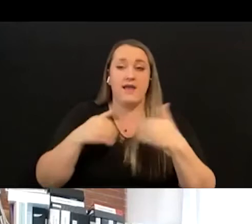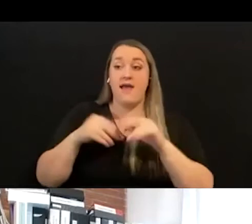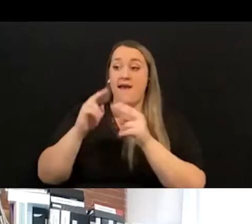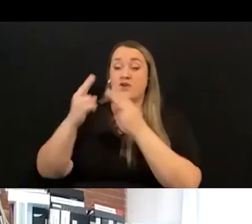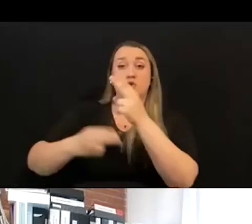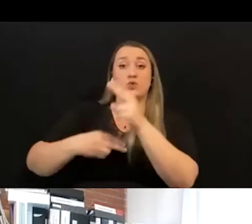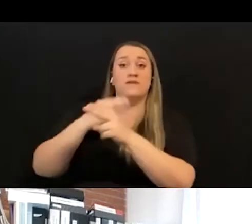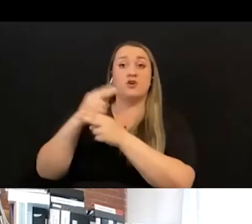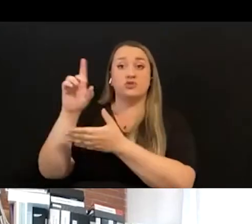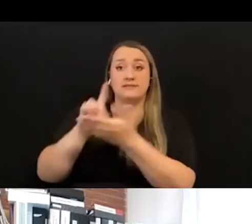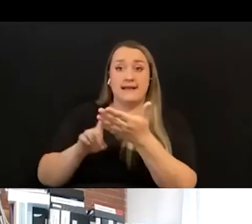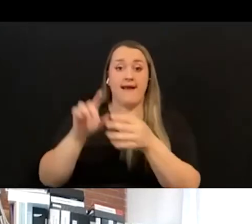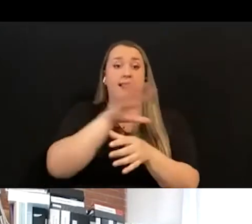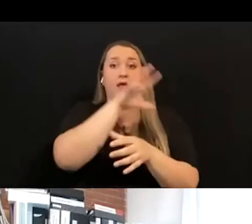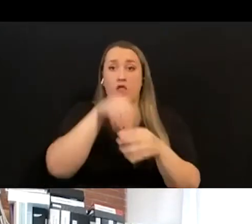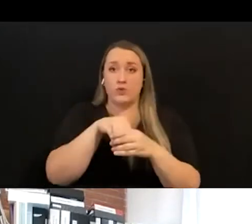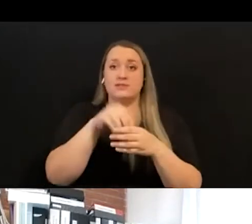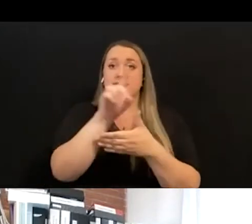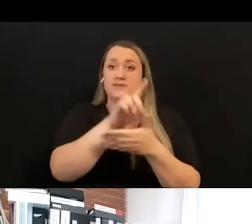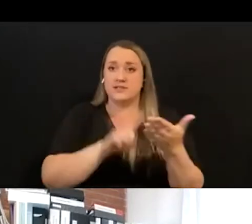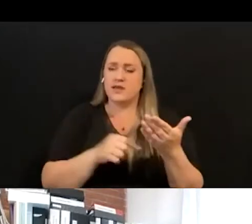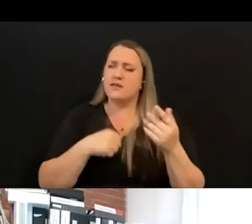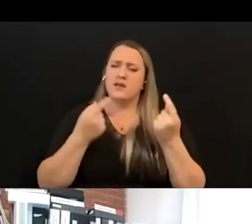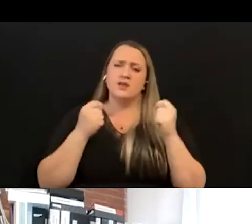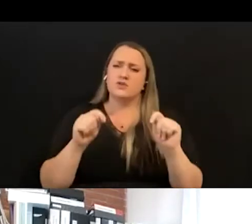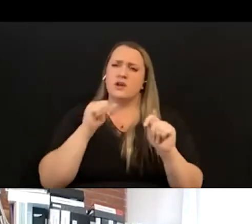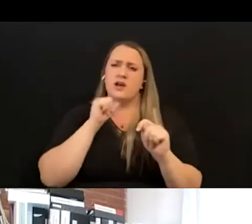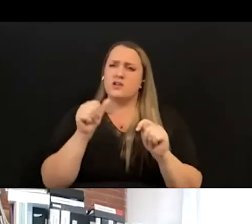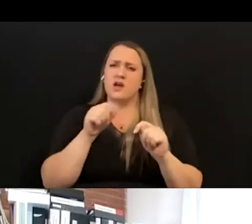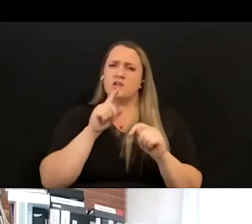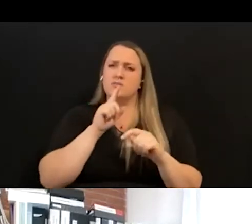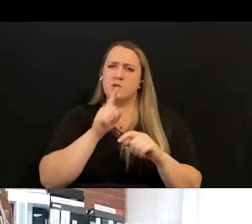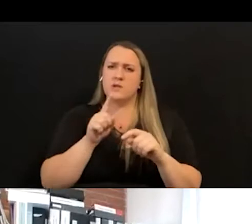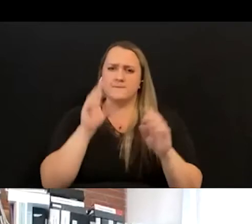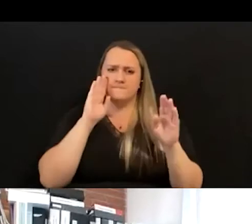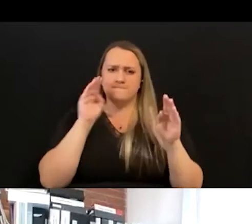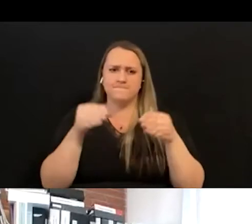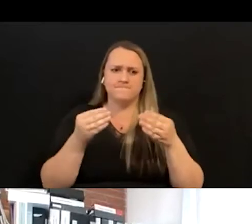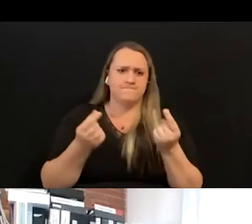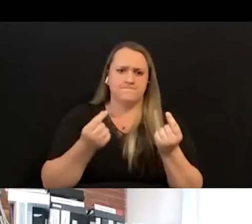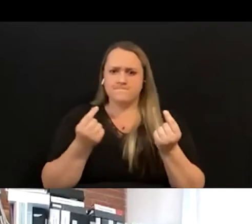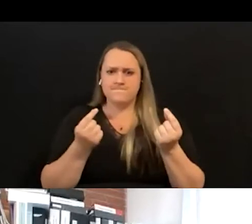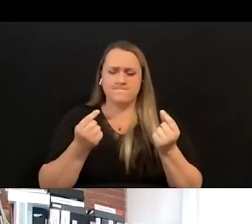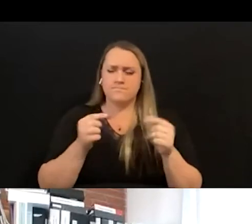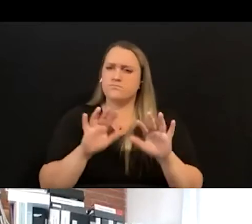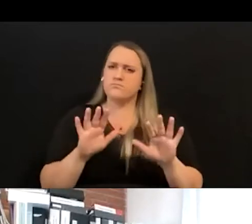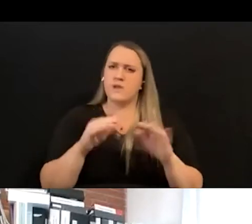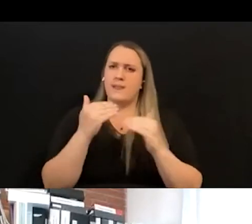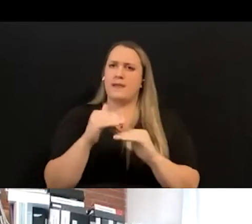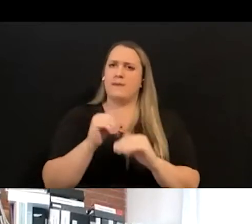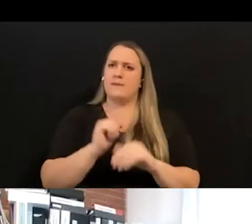and inclusive design. And I try not to get too bogged down in what it is that I'm doing. And I try